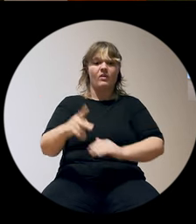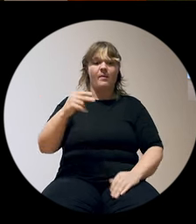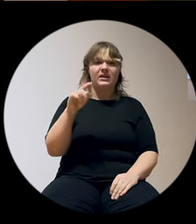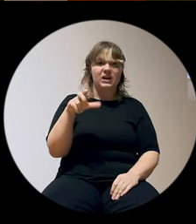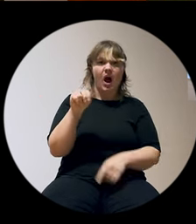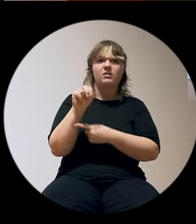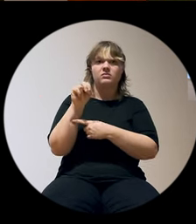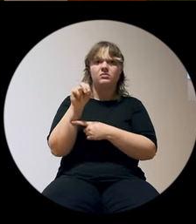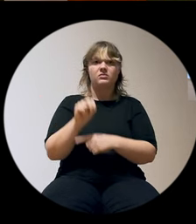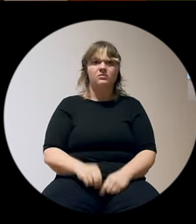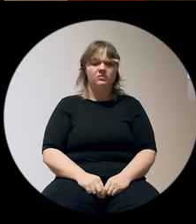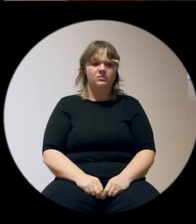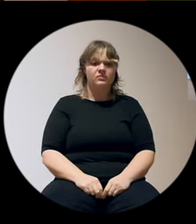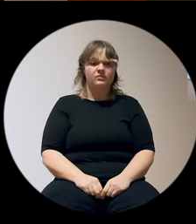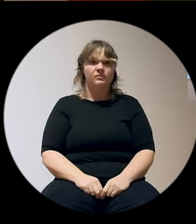protect.